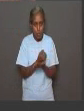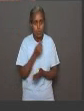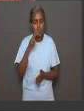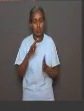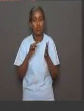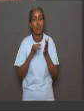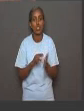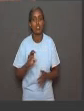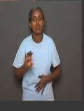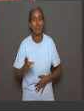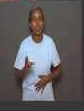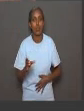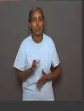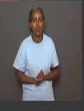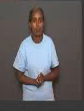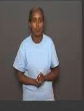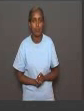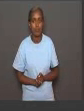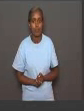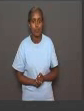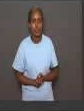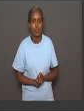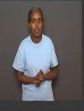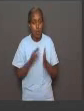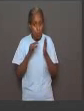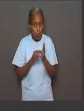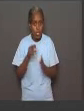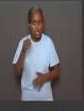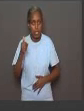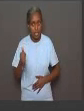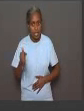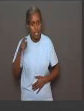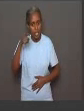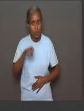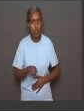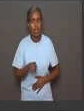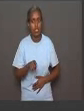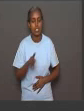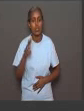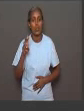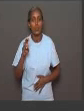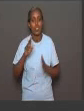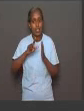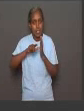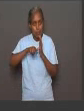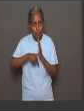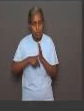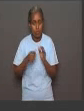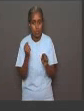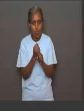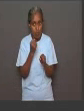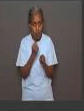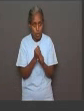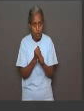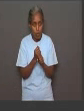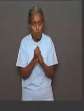two models of radios. Model A requires 20 minutes of